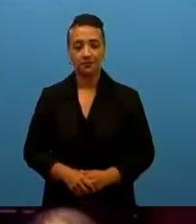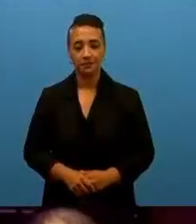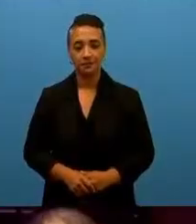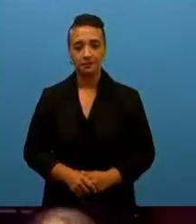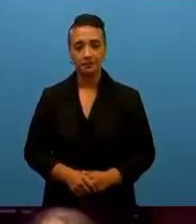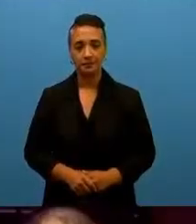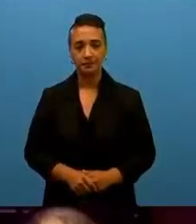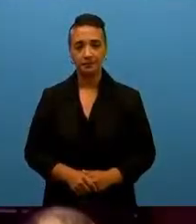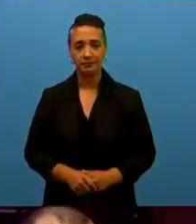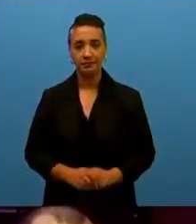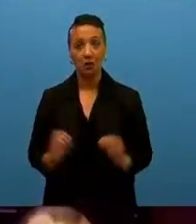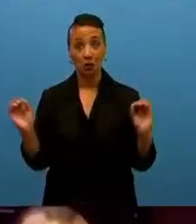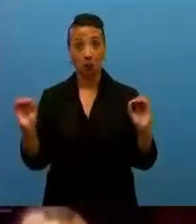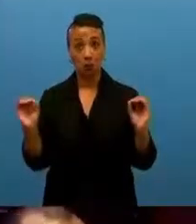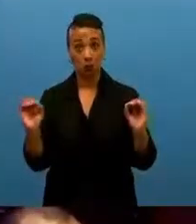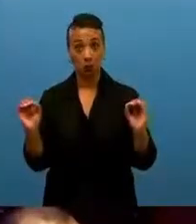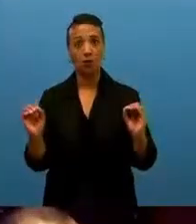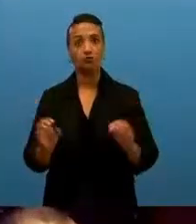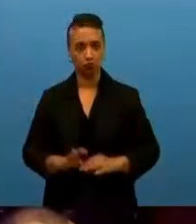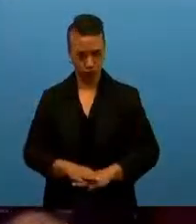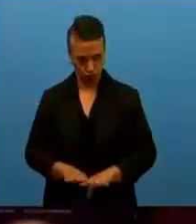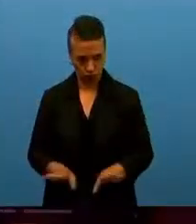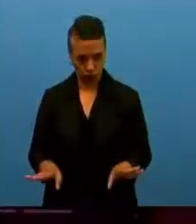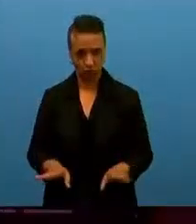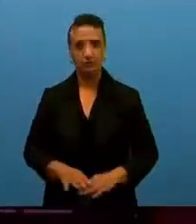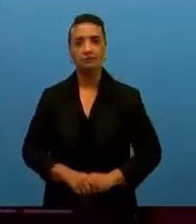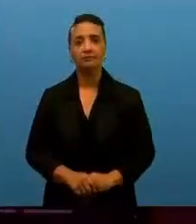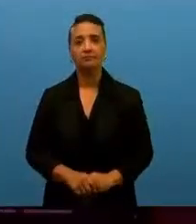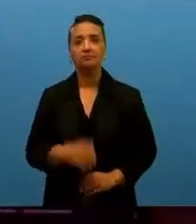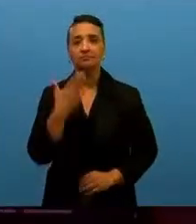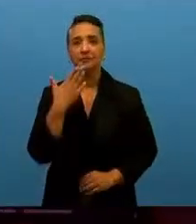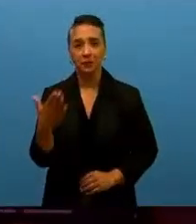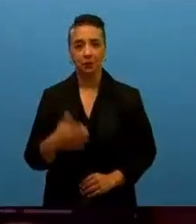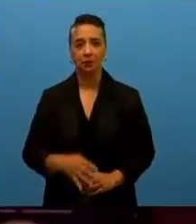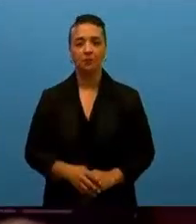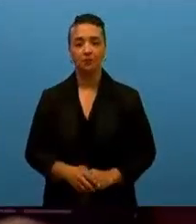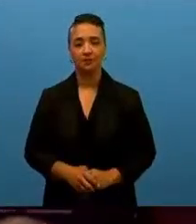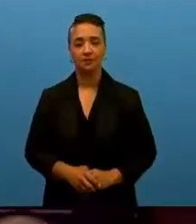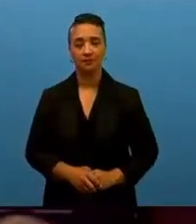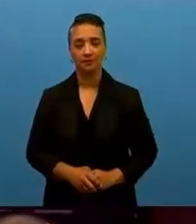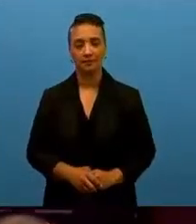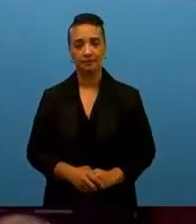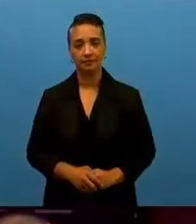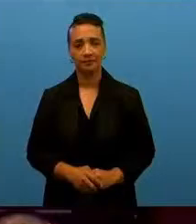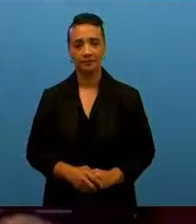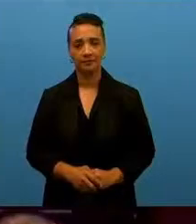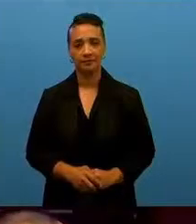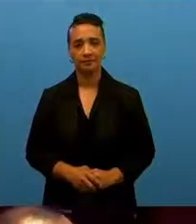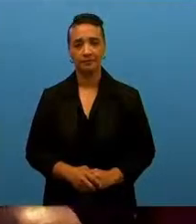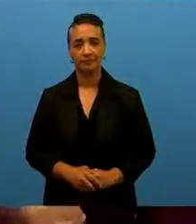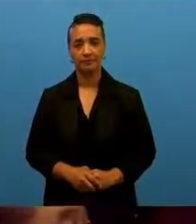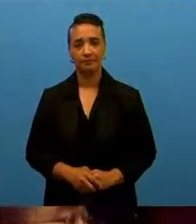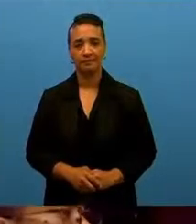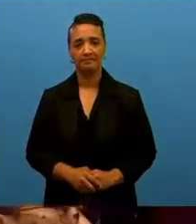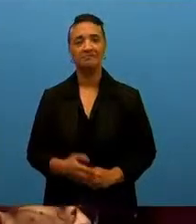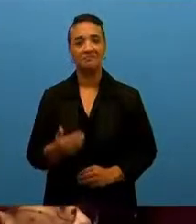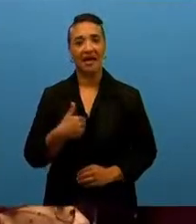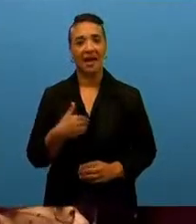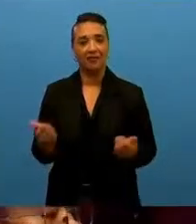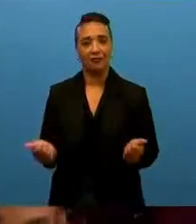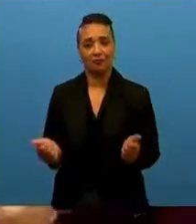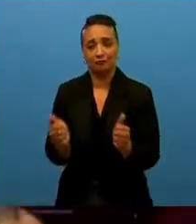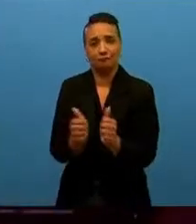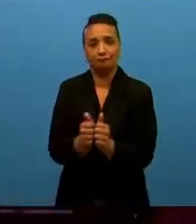Not presently. Thank you. We do have our counterpart mandates